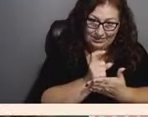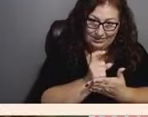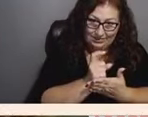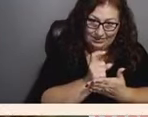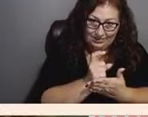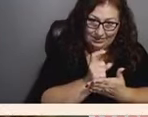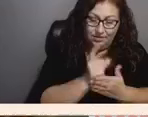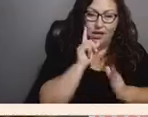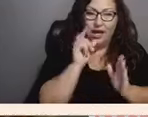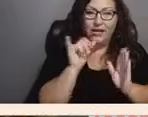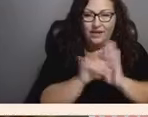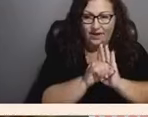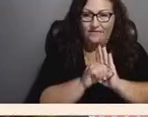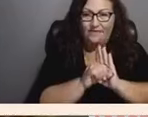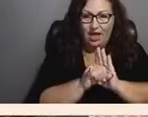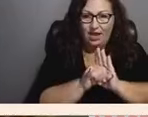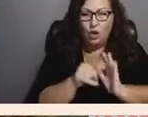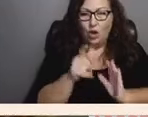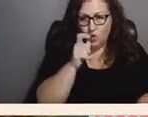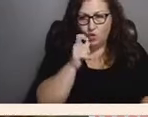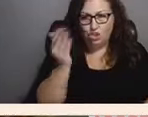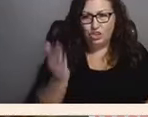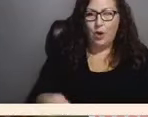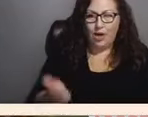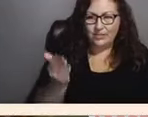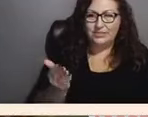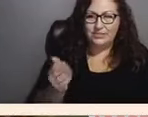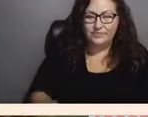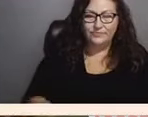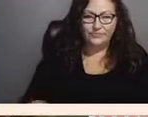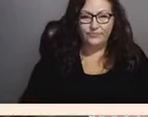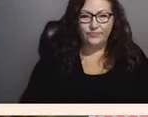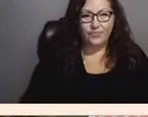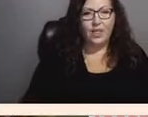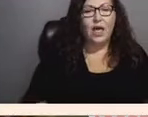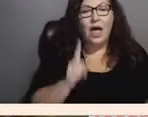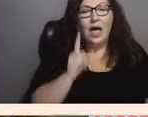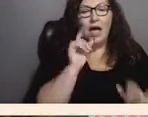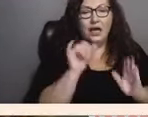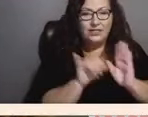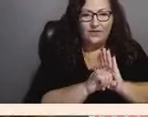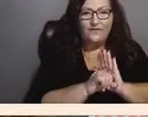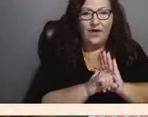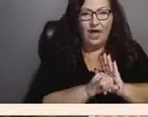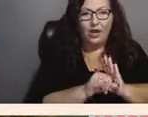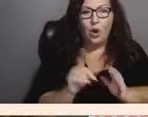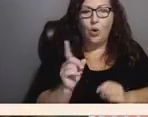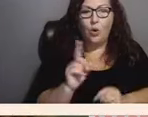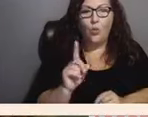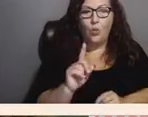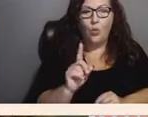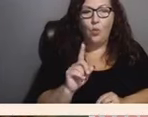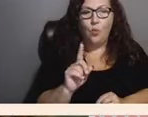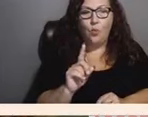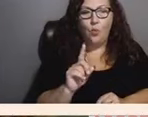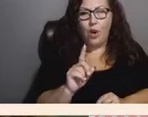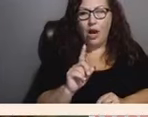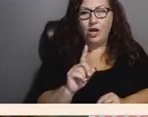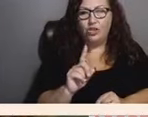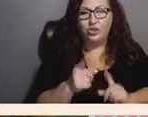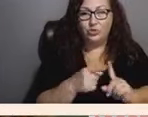identified who she was, identified where she had come from,